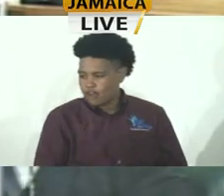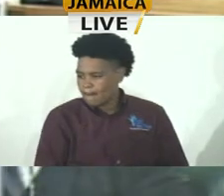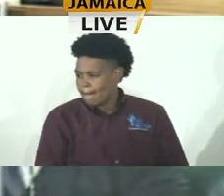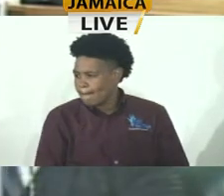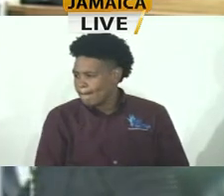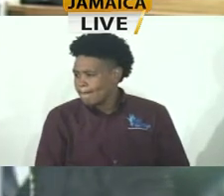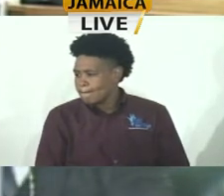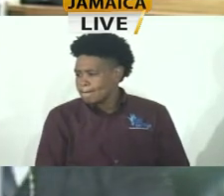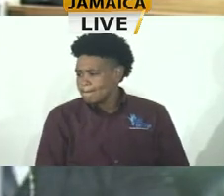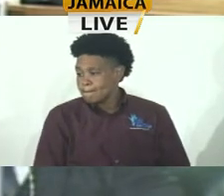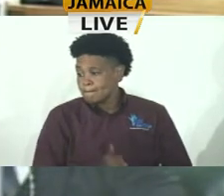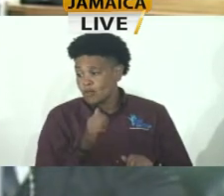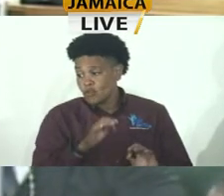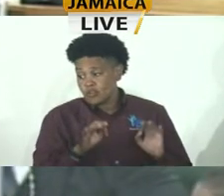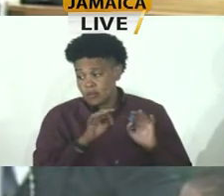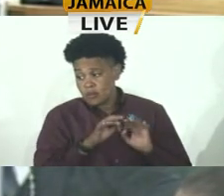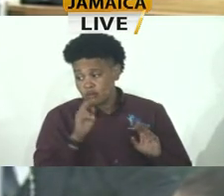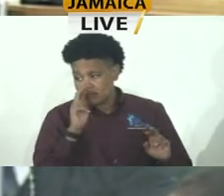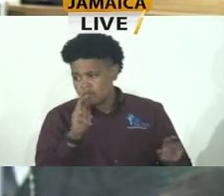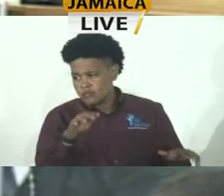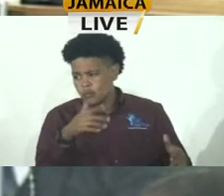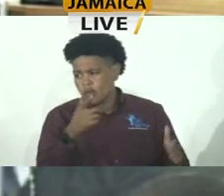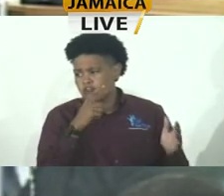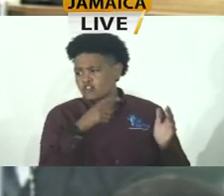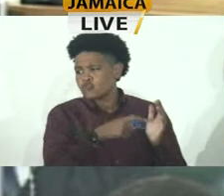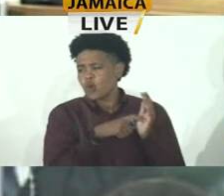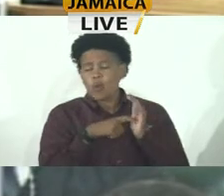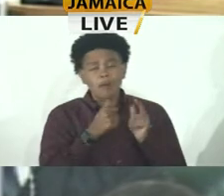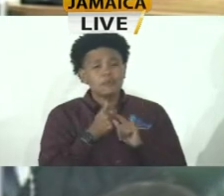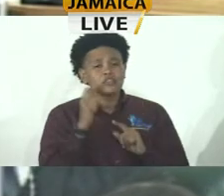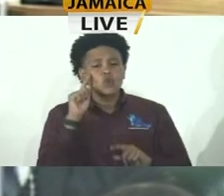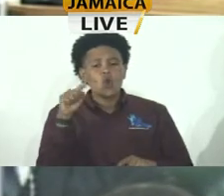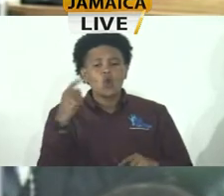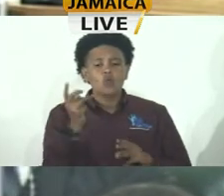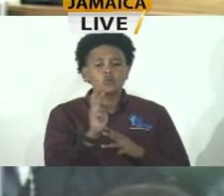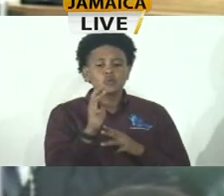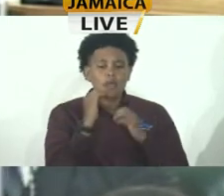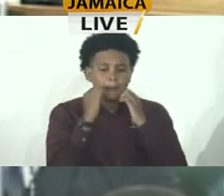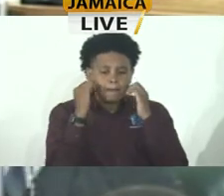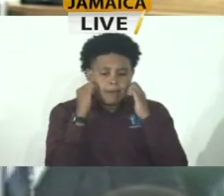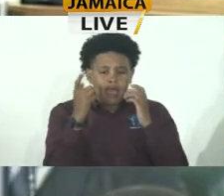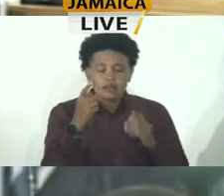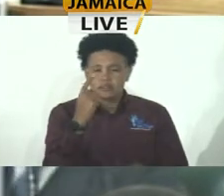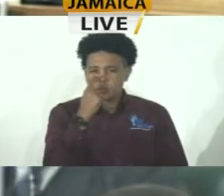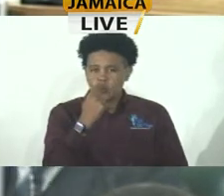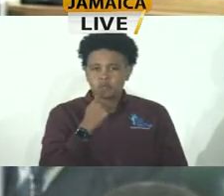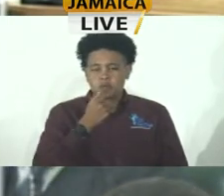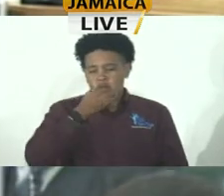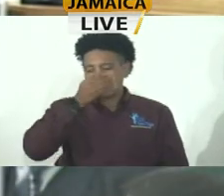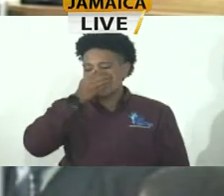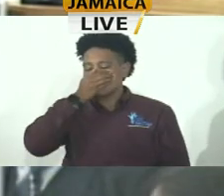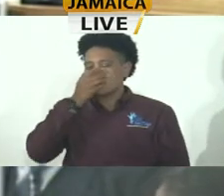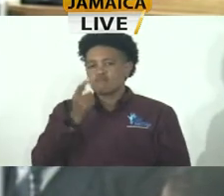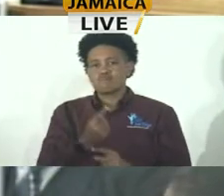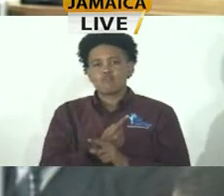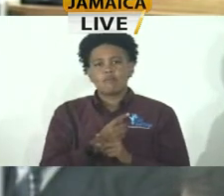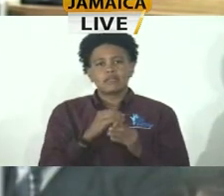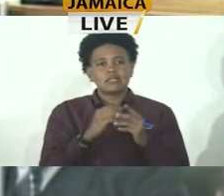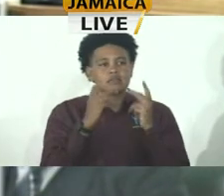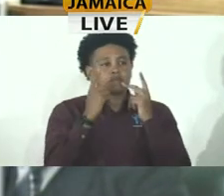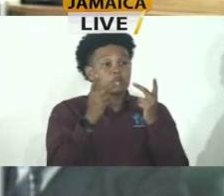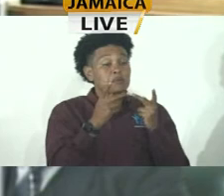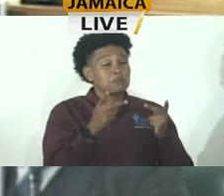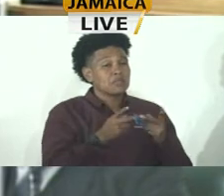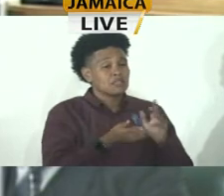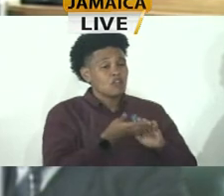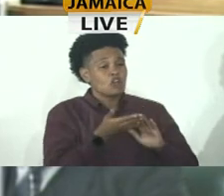most importantly the requirement to always wear a mask to cover your nose and mouth in a public place continues